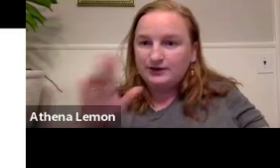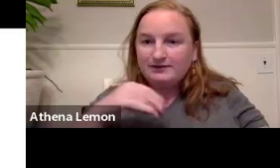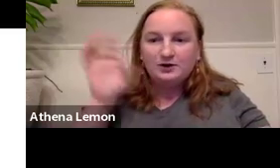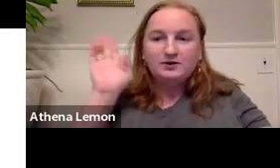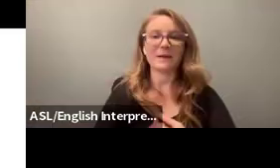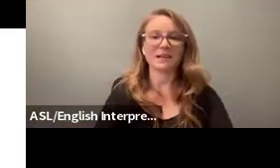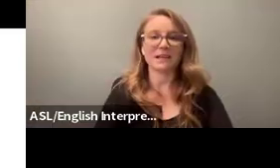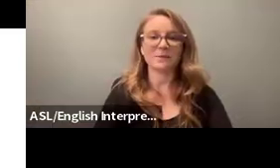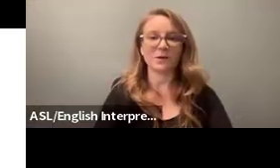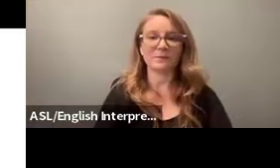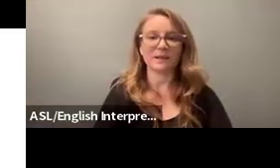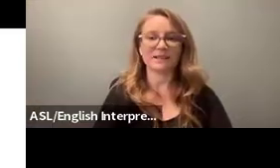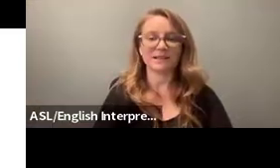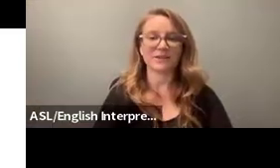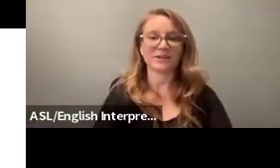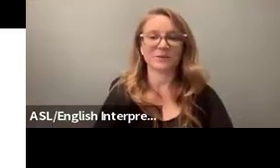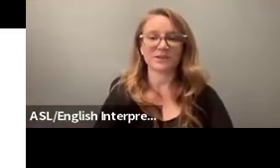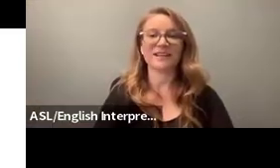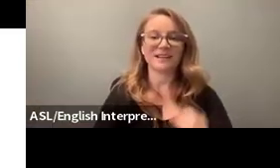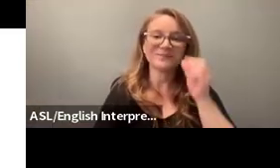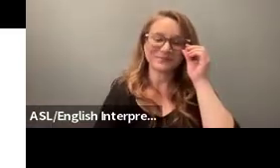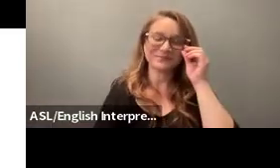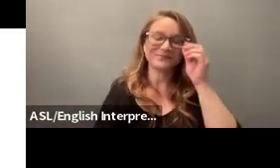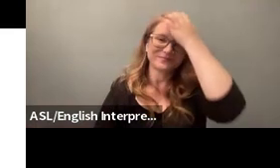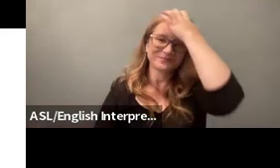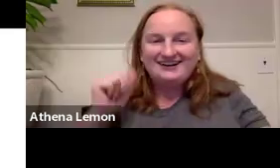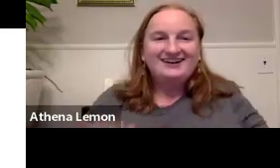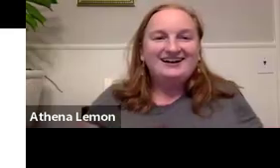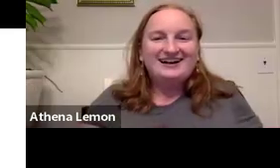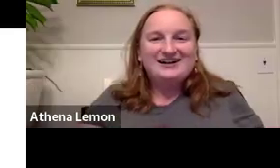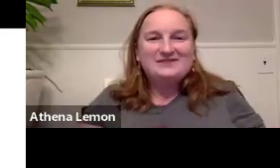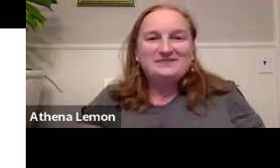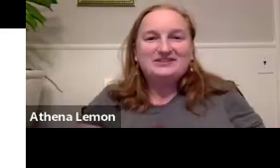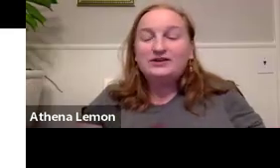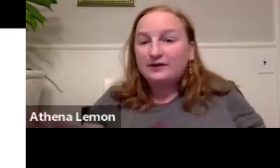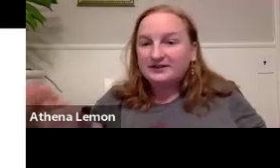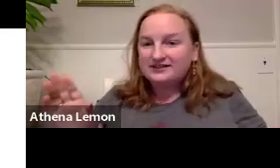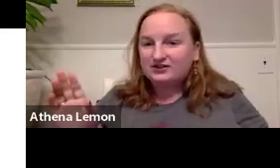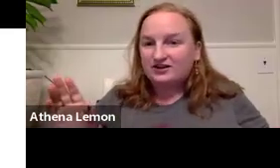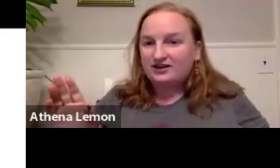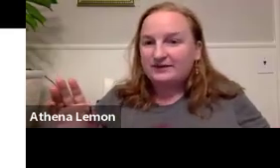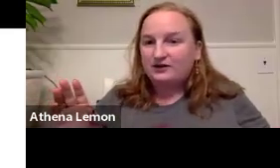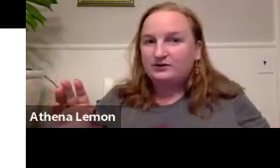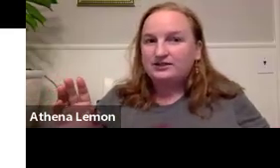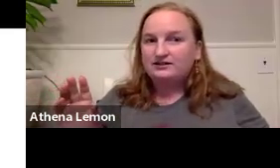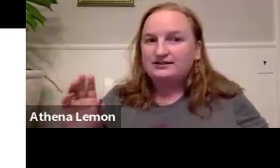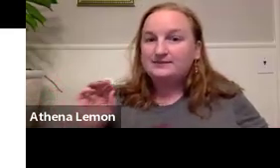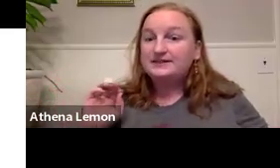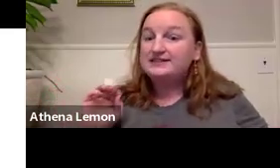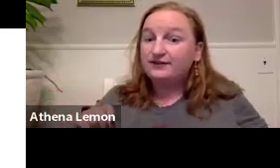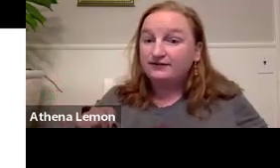Maybe. Okay, nope. Gabby, I'm going to keep going because the other interpreter's not here. Got it. So now I'm going to start talking